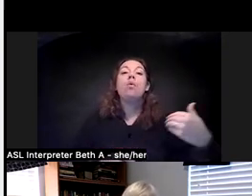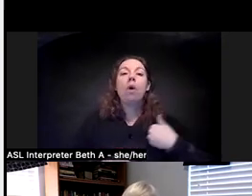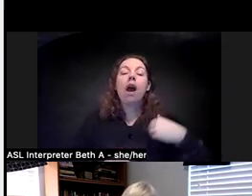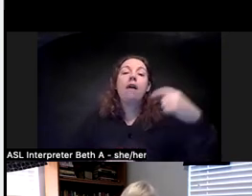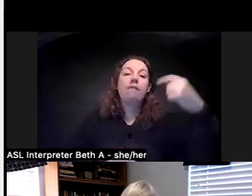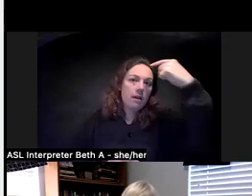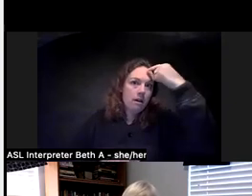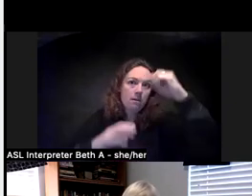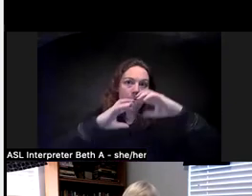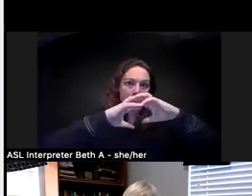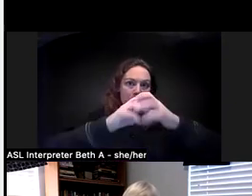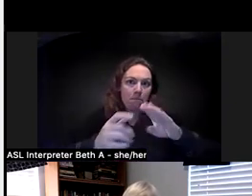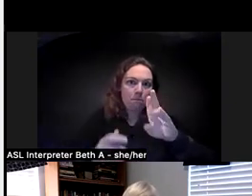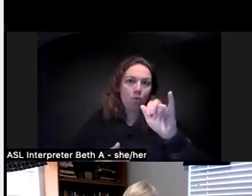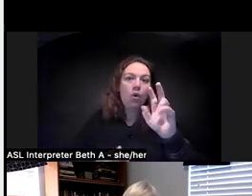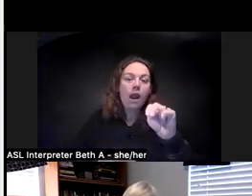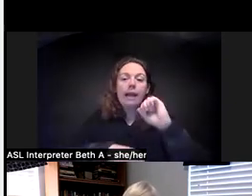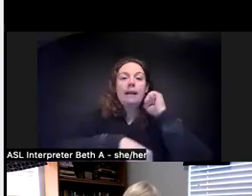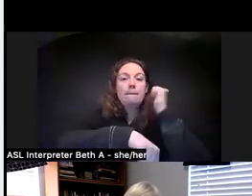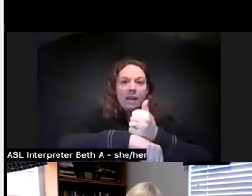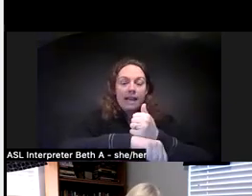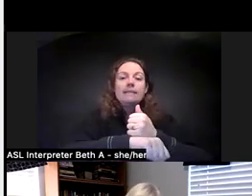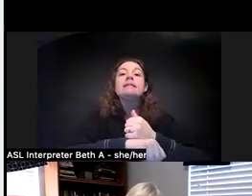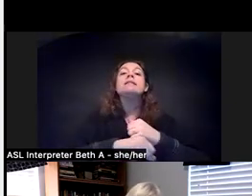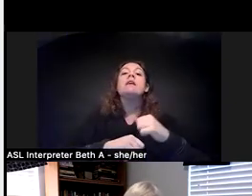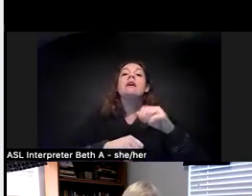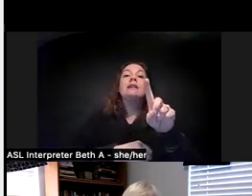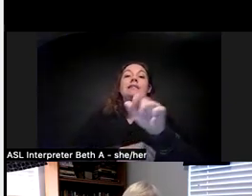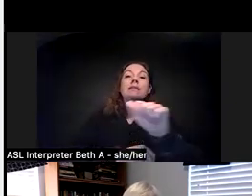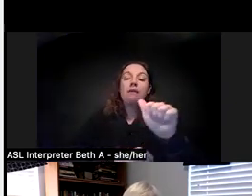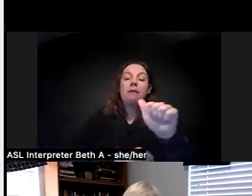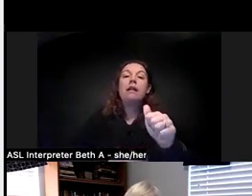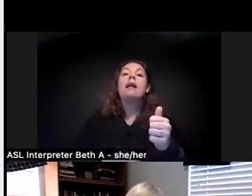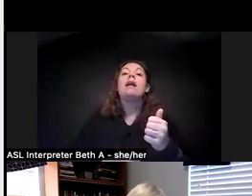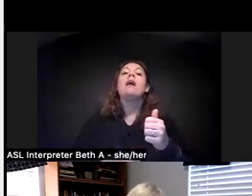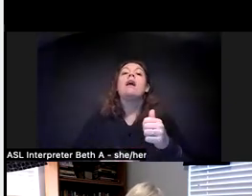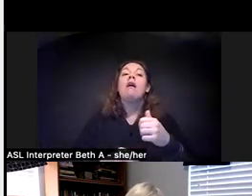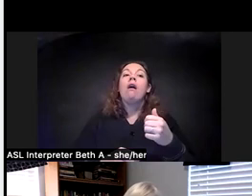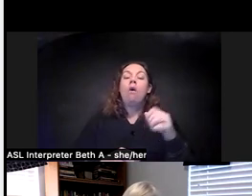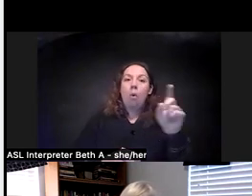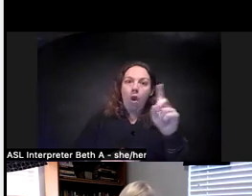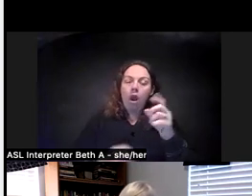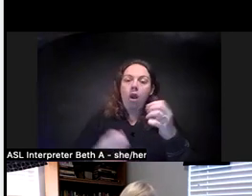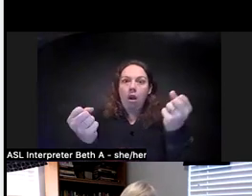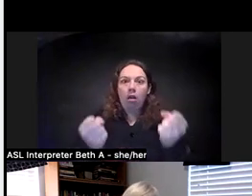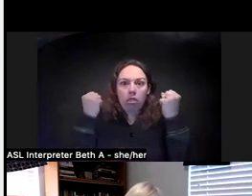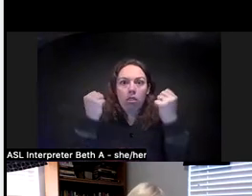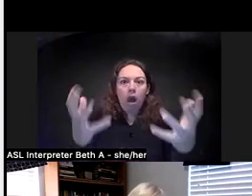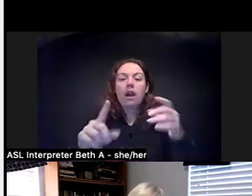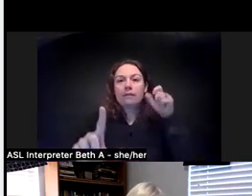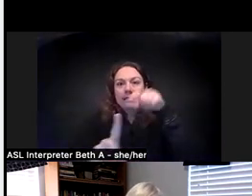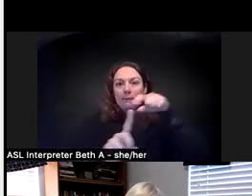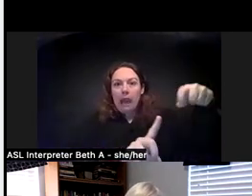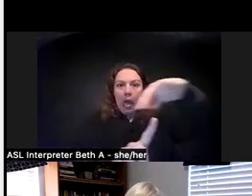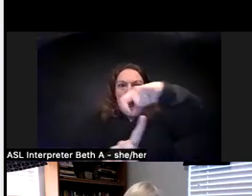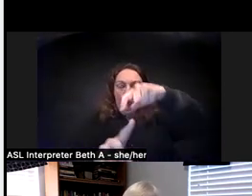to come into the museum at a time when there aren't a lot of people and maybe the lights may be a little bit dimmer, or they may have shut